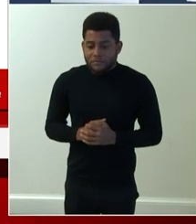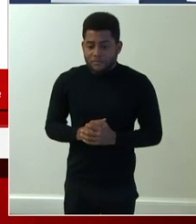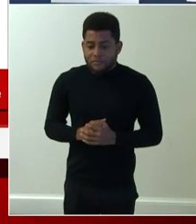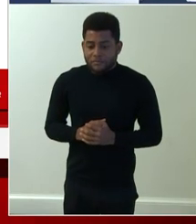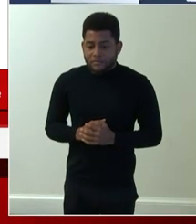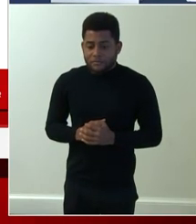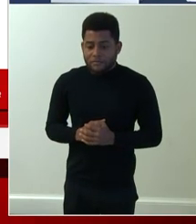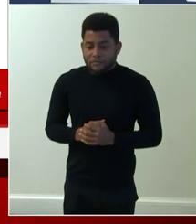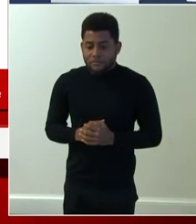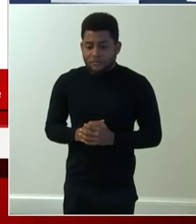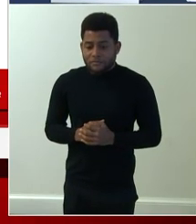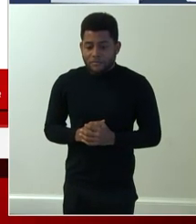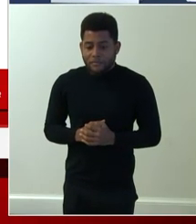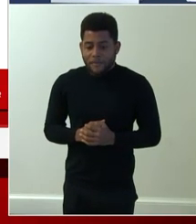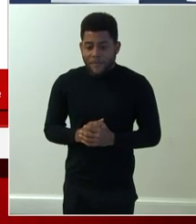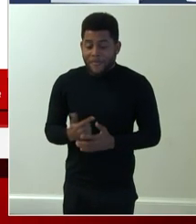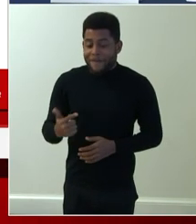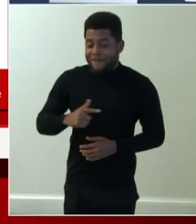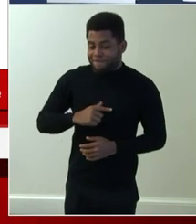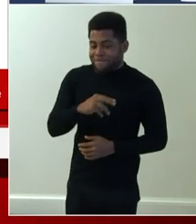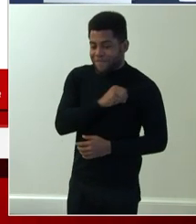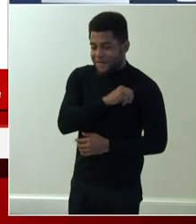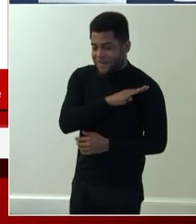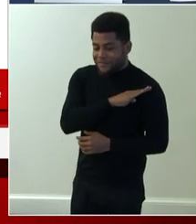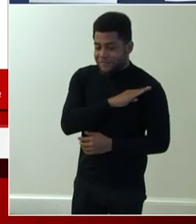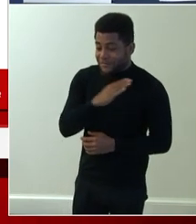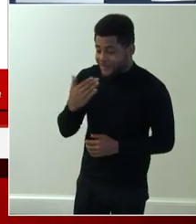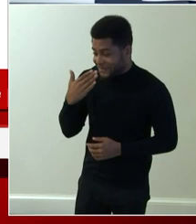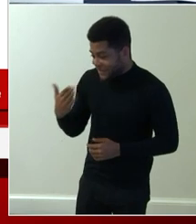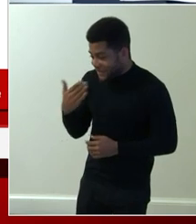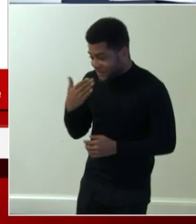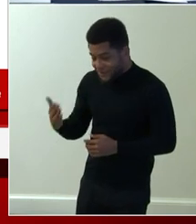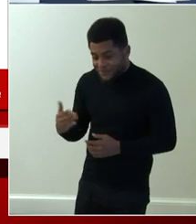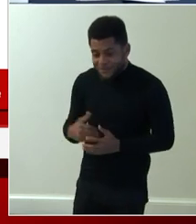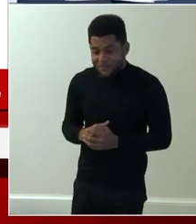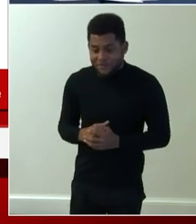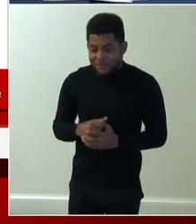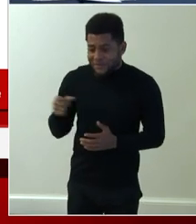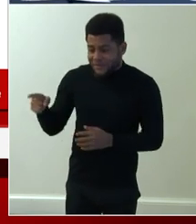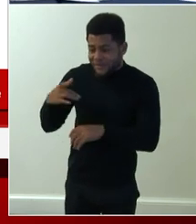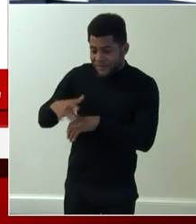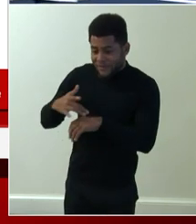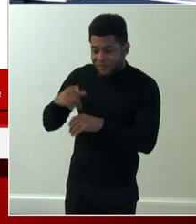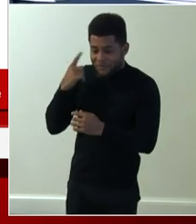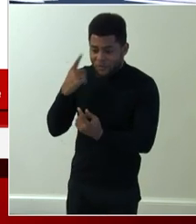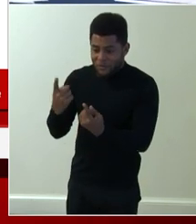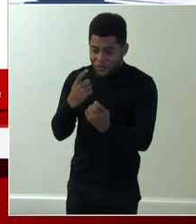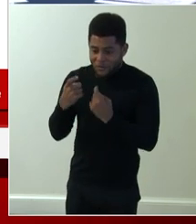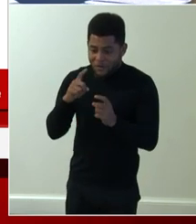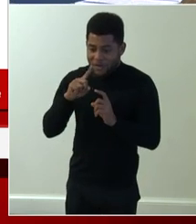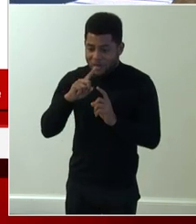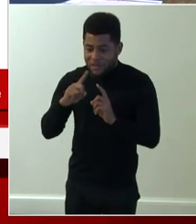So thank you, Dr. Talwalker, and the doctor will be, of course, available for questions around